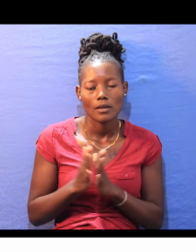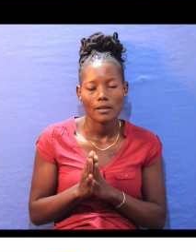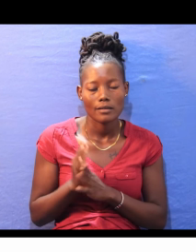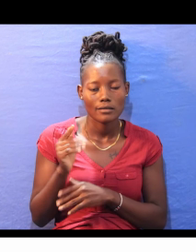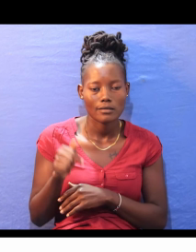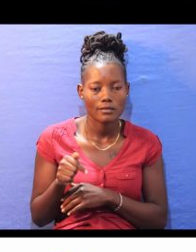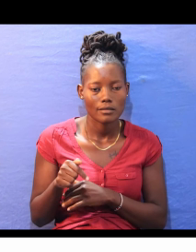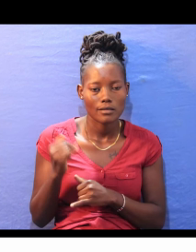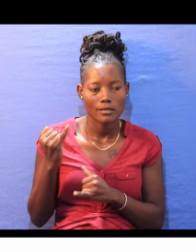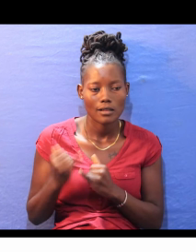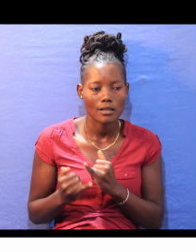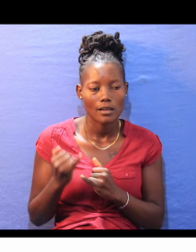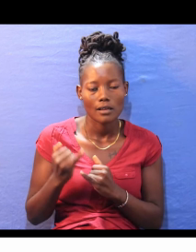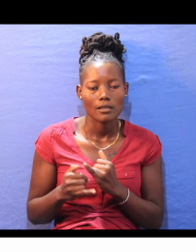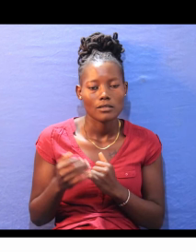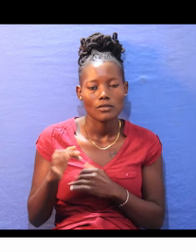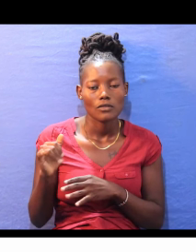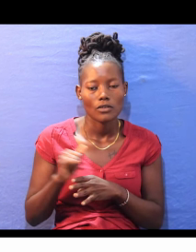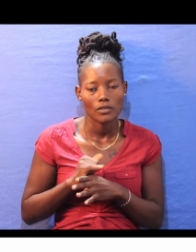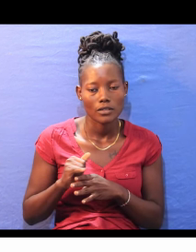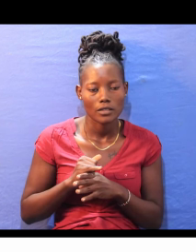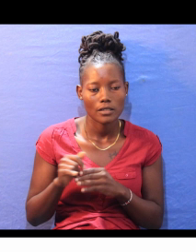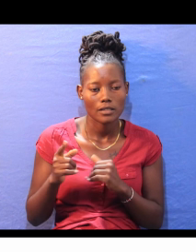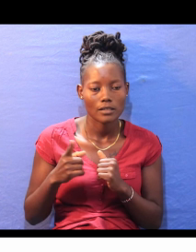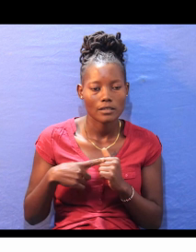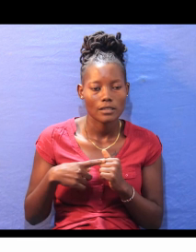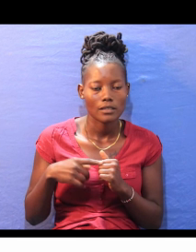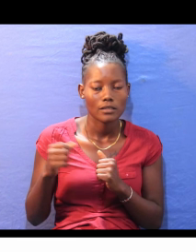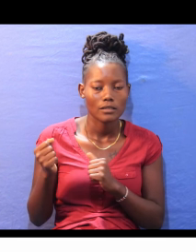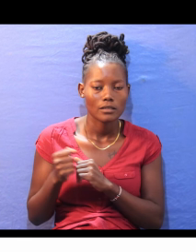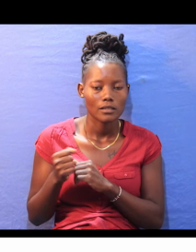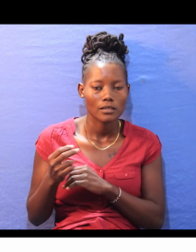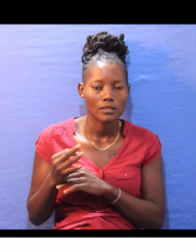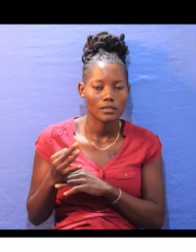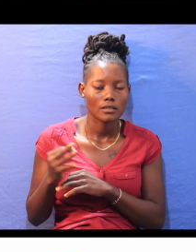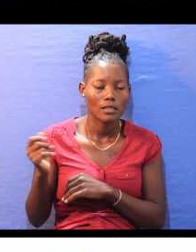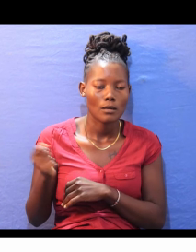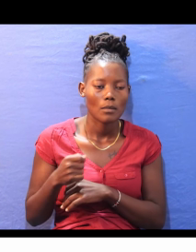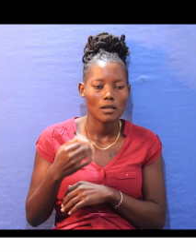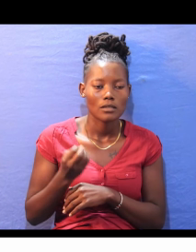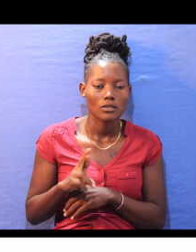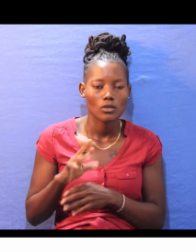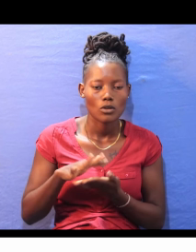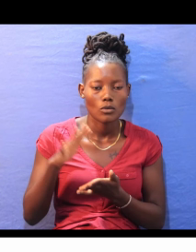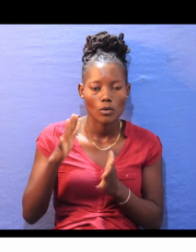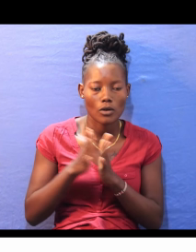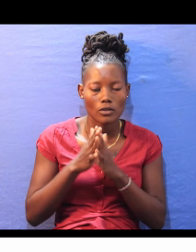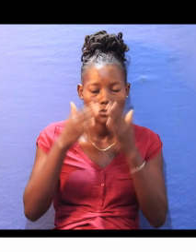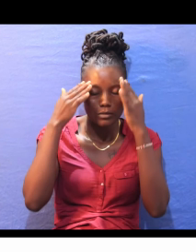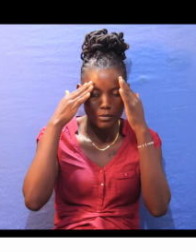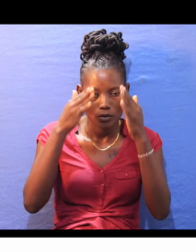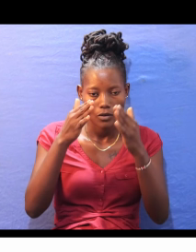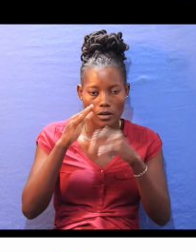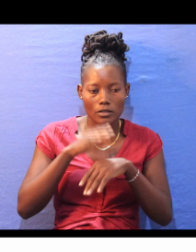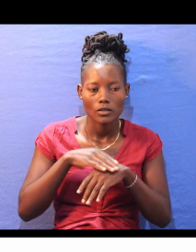This will last for our trainees 6 to 18 months or more for an adult. And we will be focusing on this for